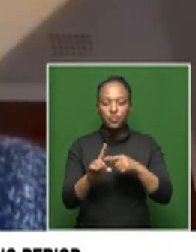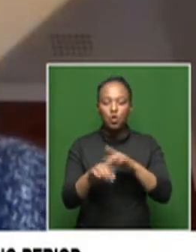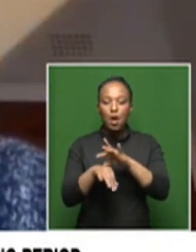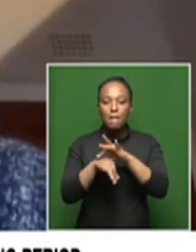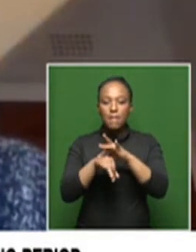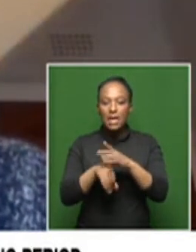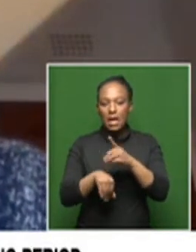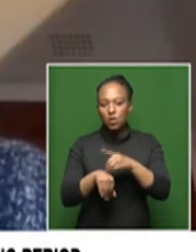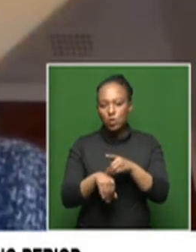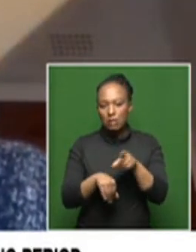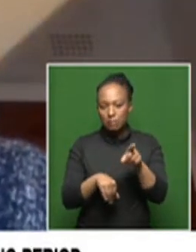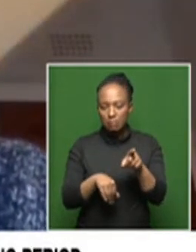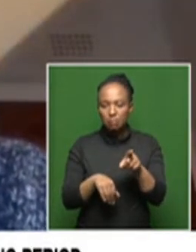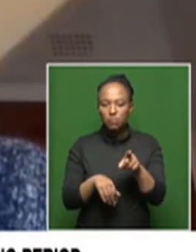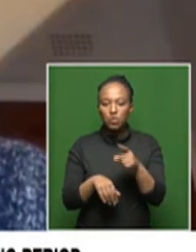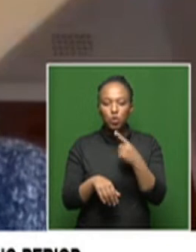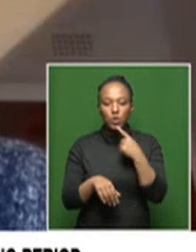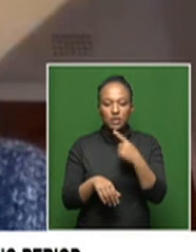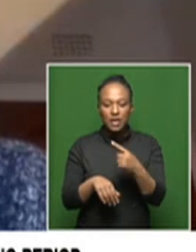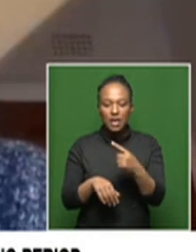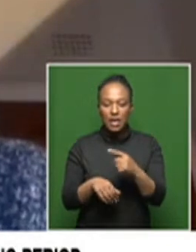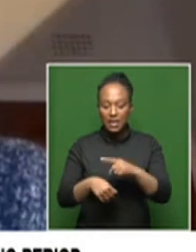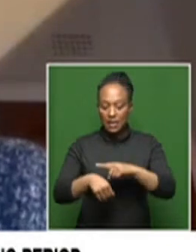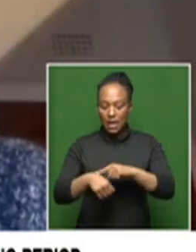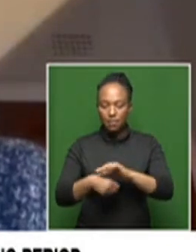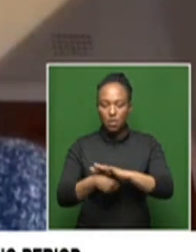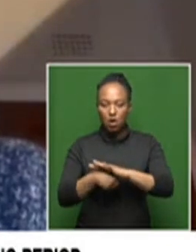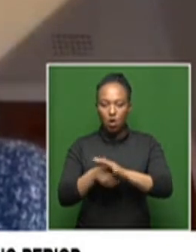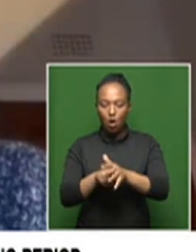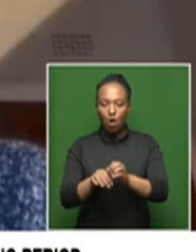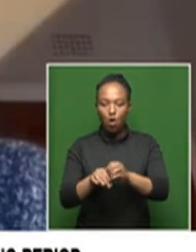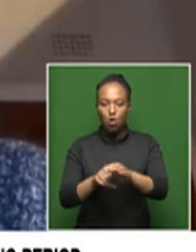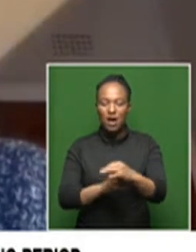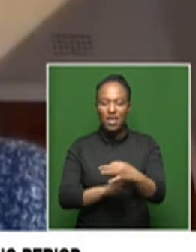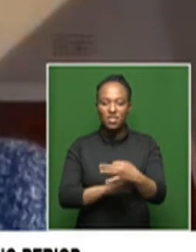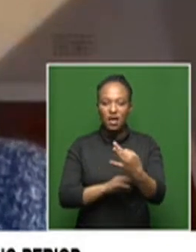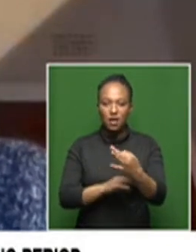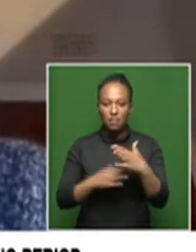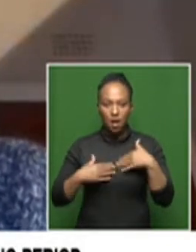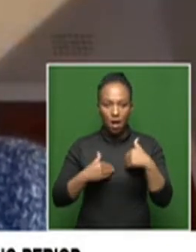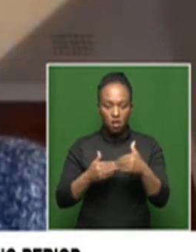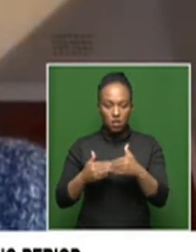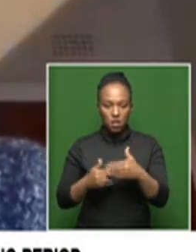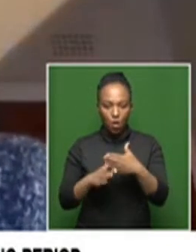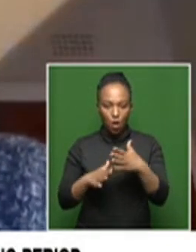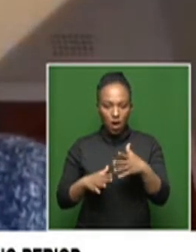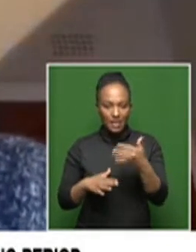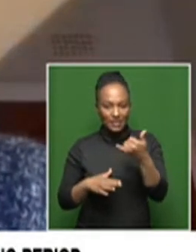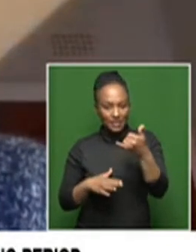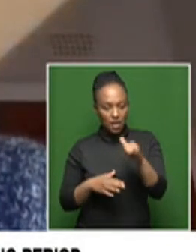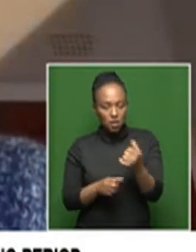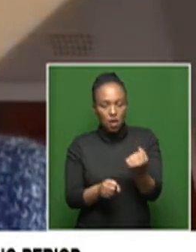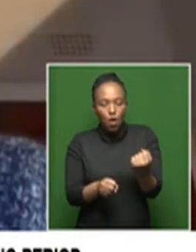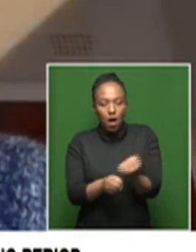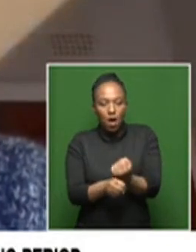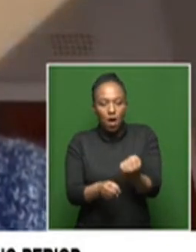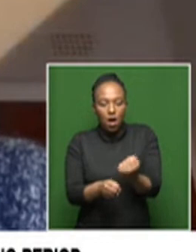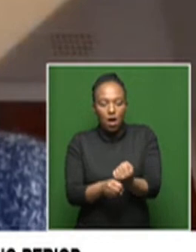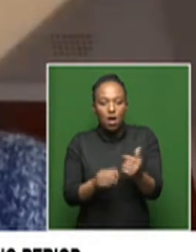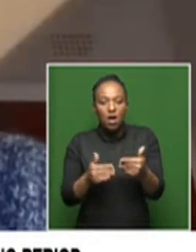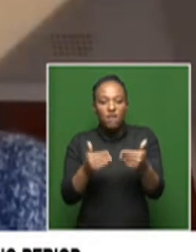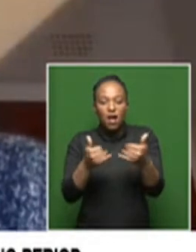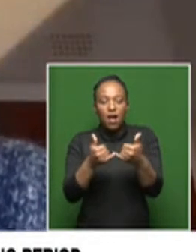people just want to know is, during the third wave, are our healthcare workers who are still working in the front line, who